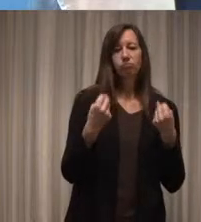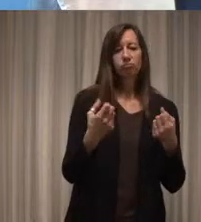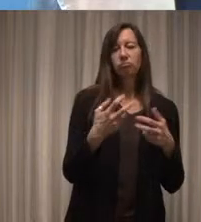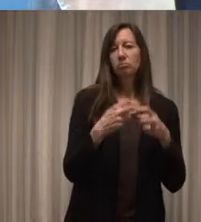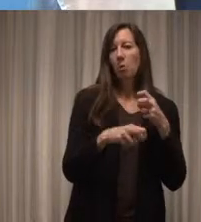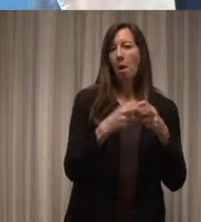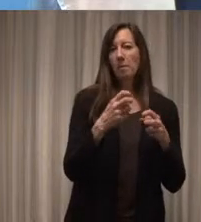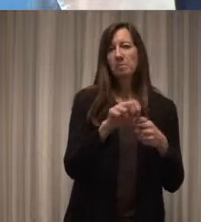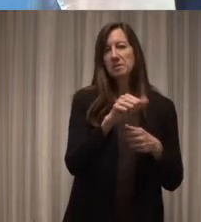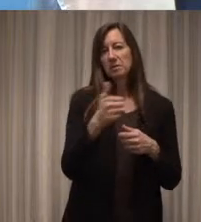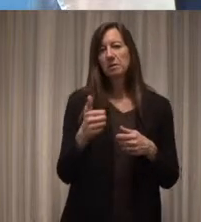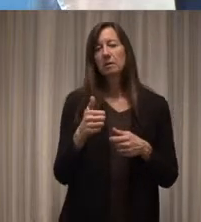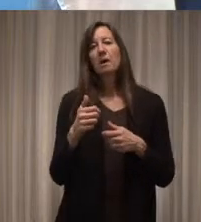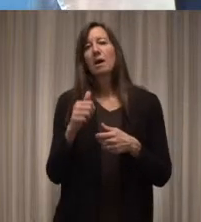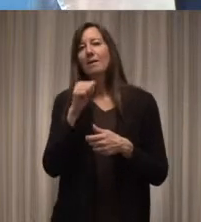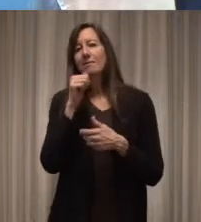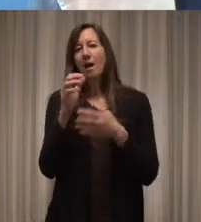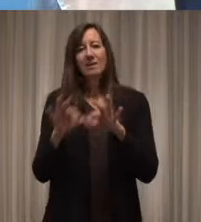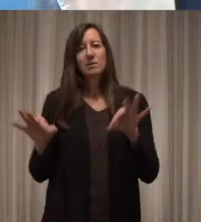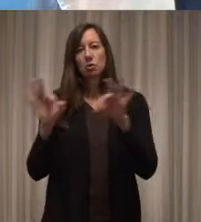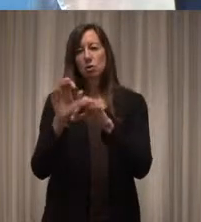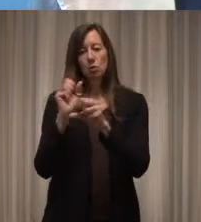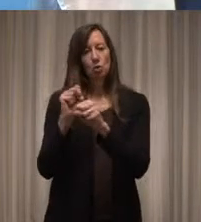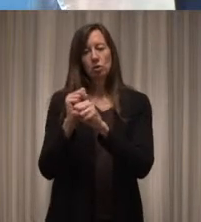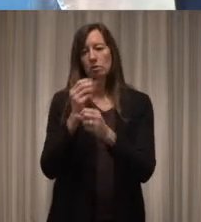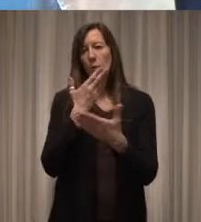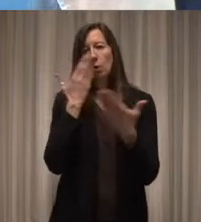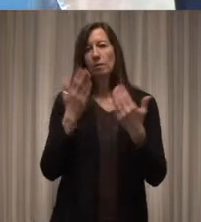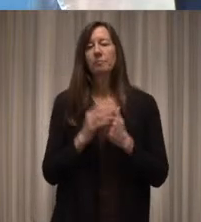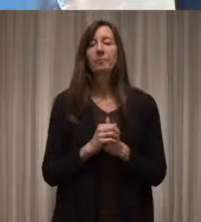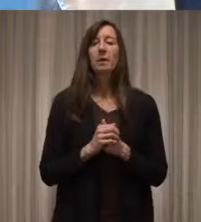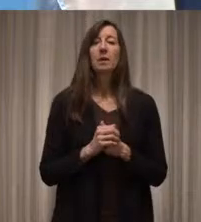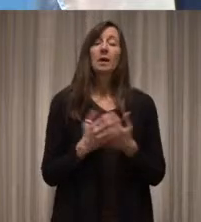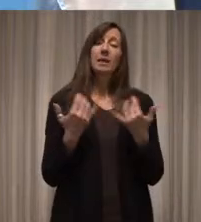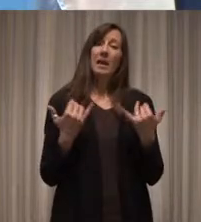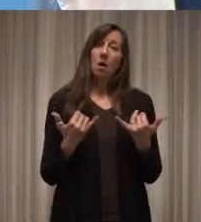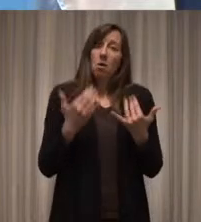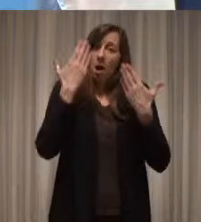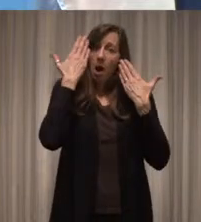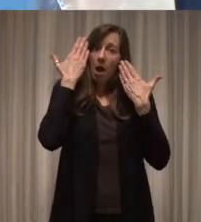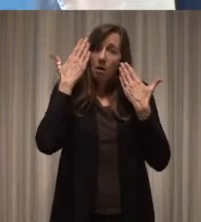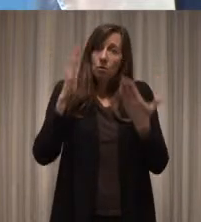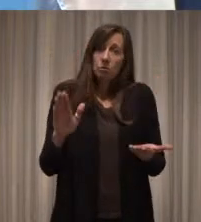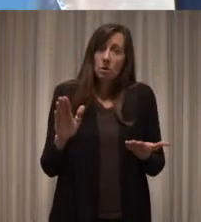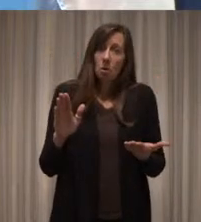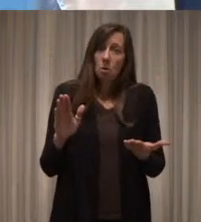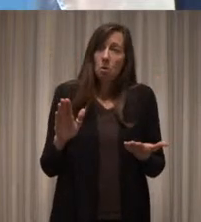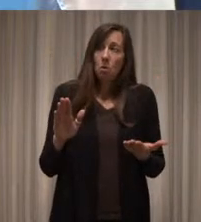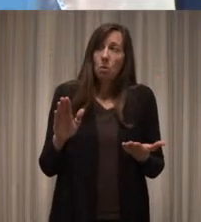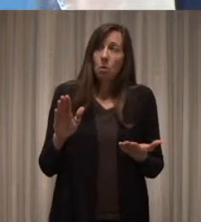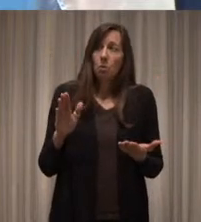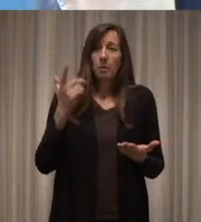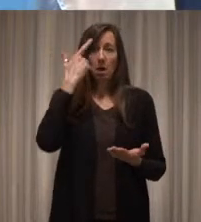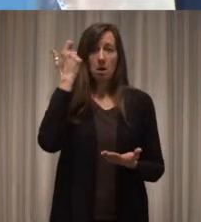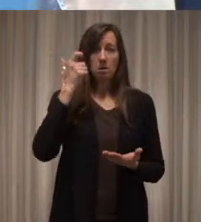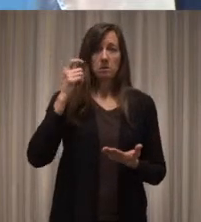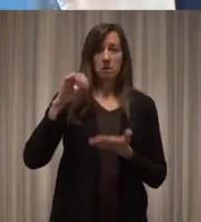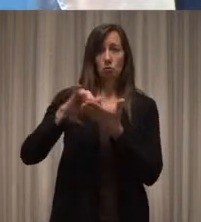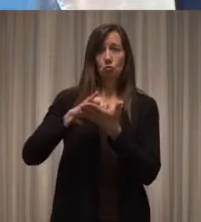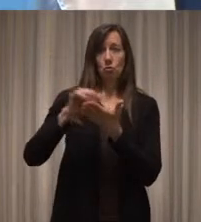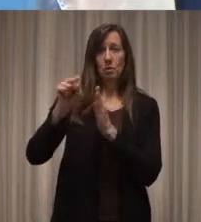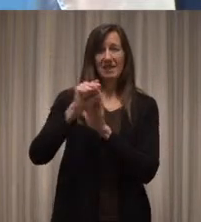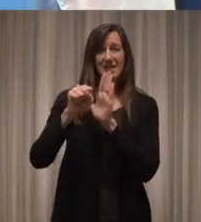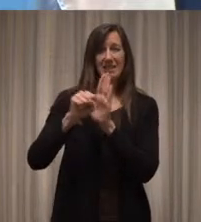more clarity from New York State, I don't want to put a date on, how long that would take, but that would be